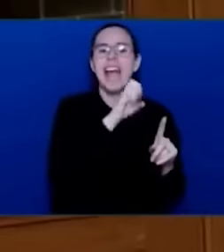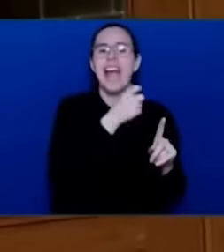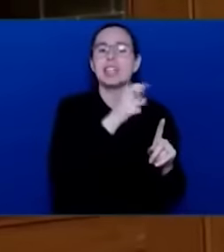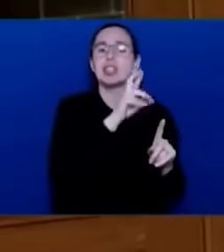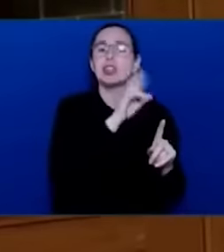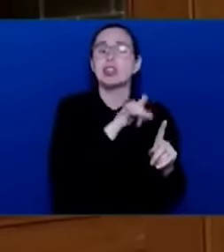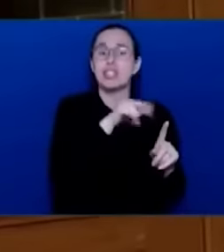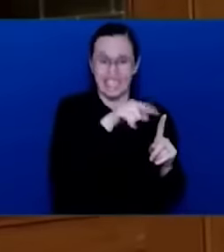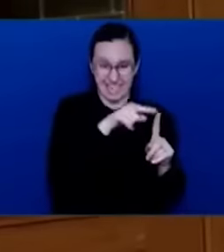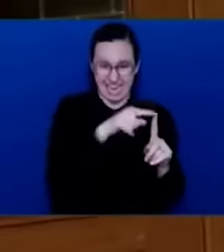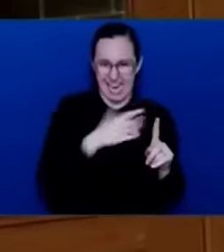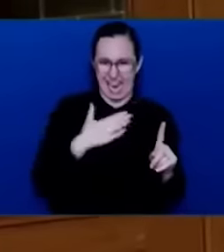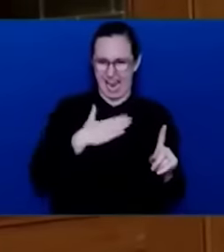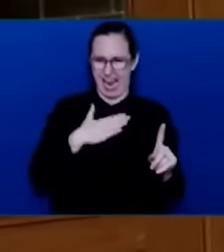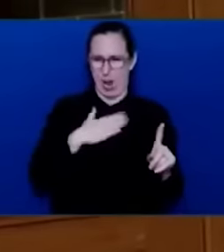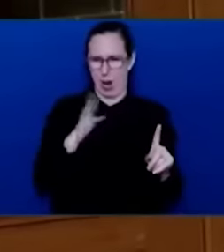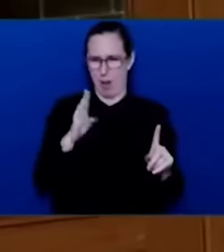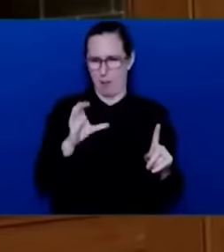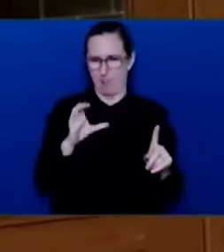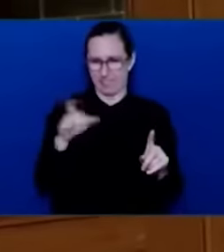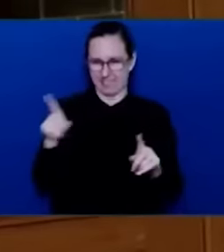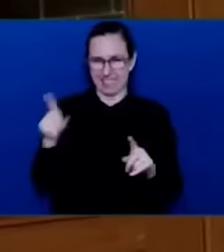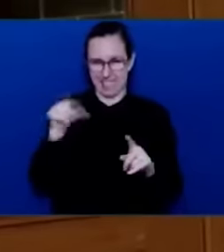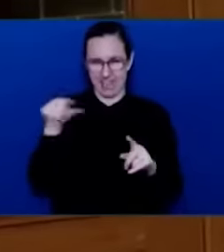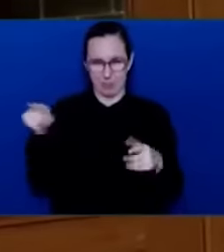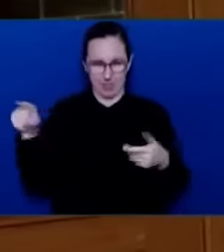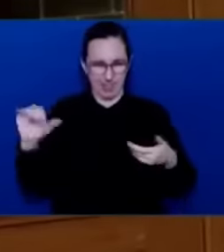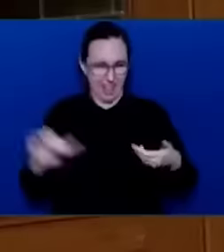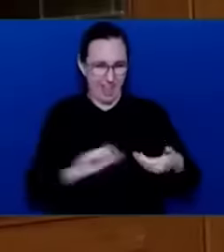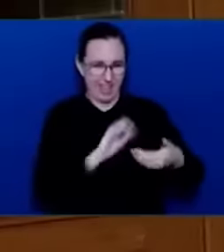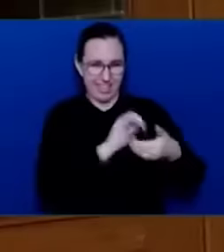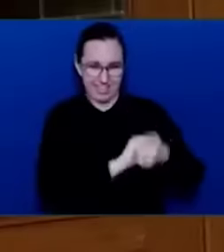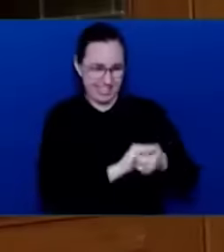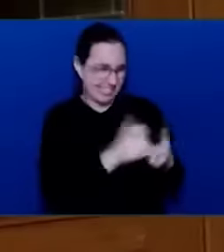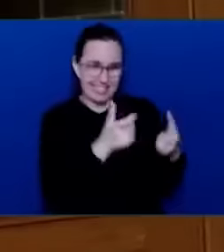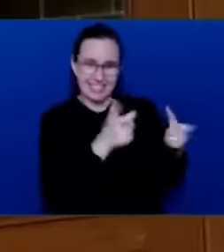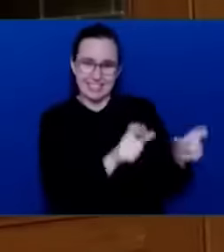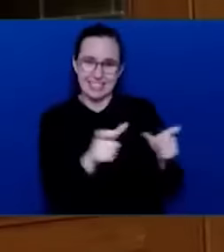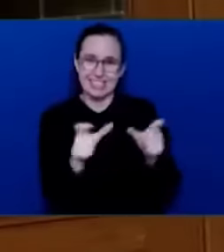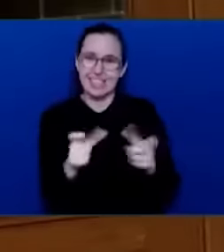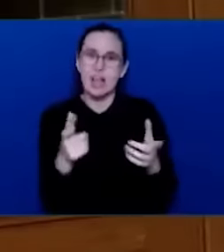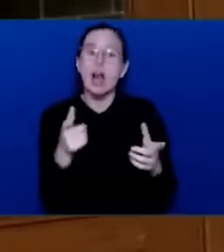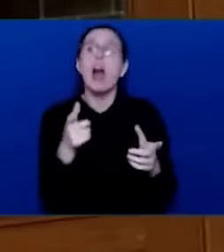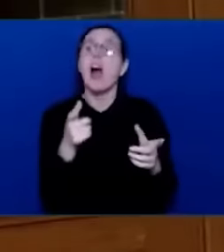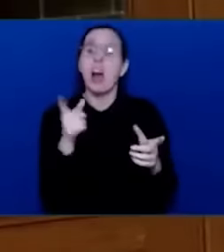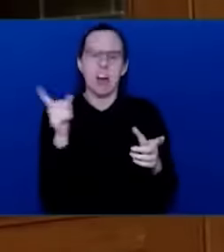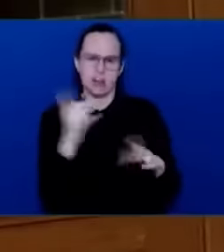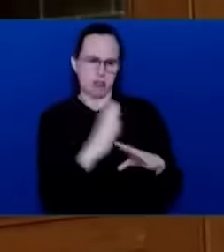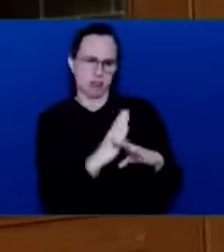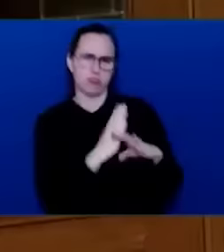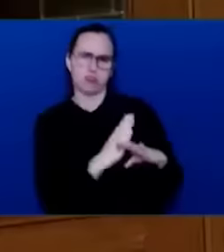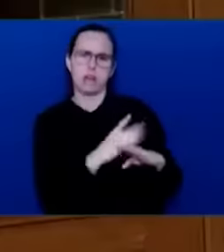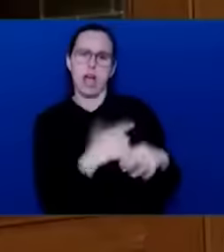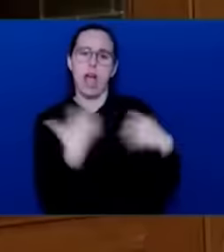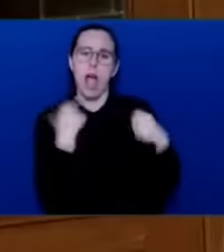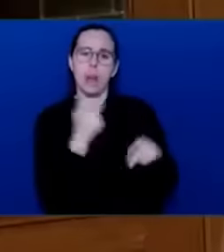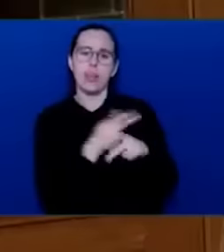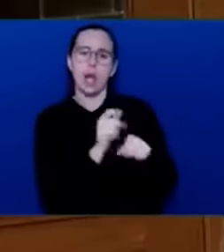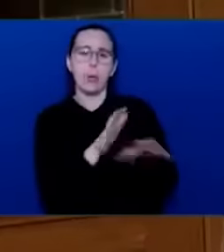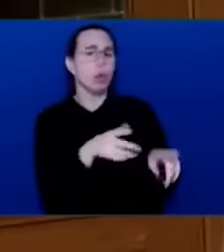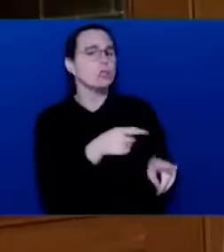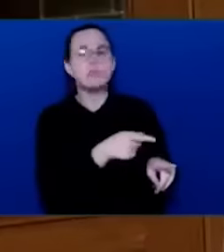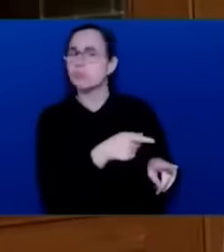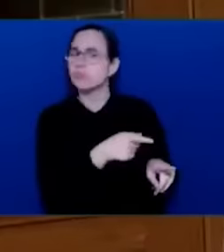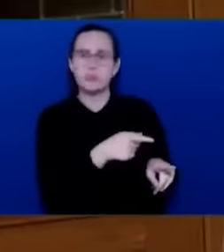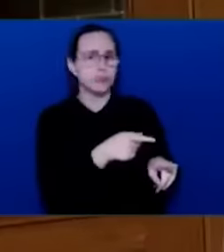.C.'s hospitals, clinics, doctor's offices and ERs. This NDP government is failing